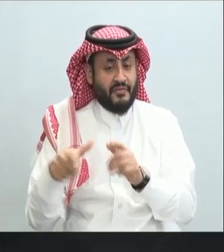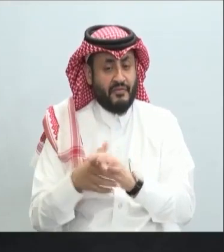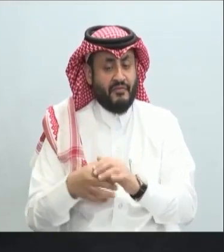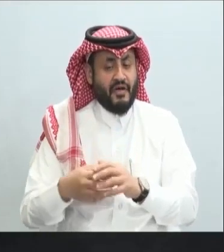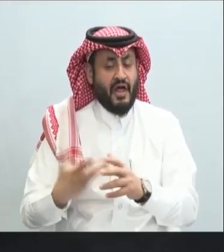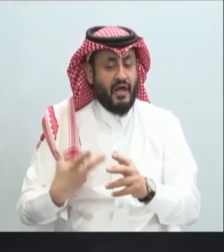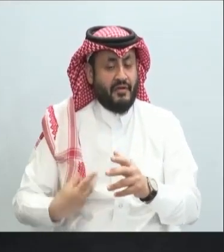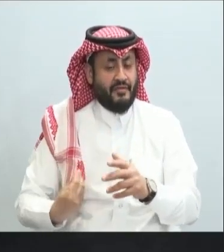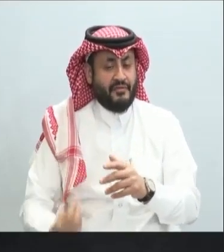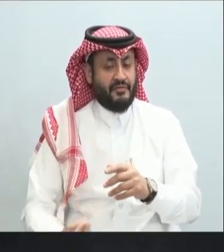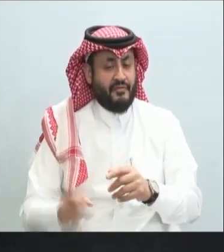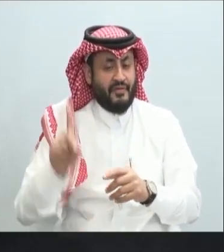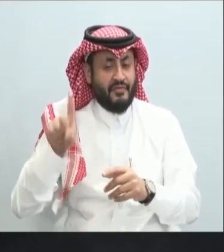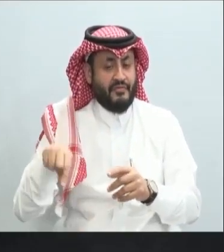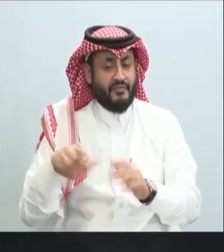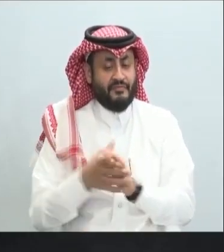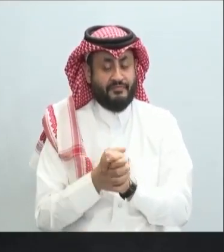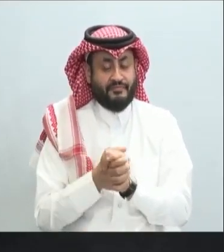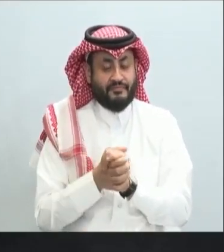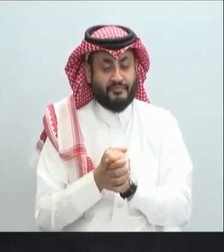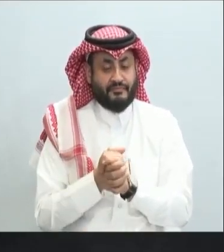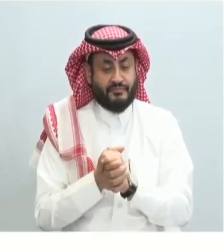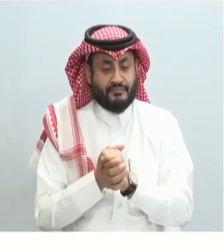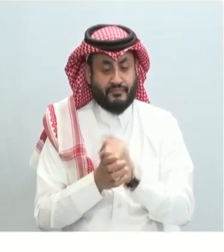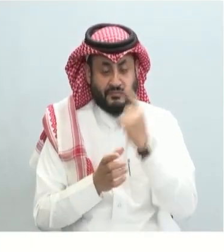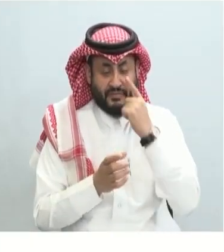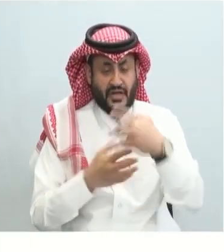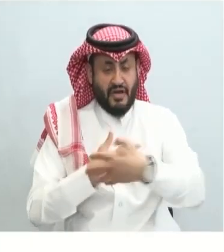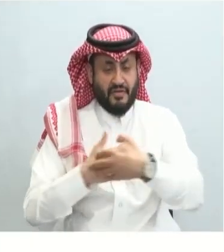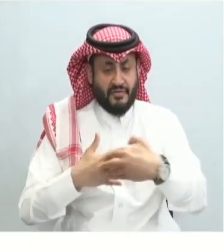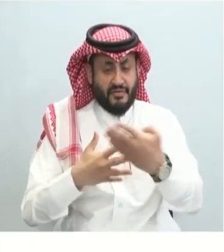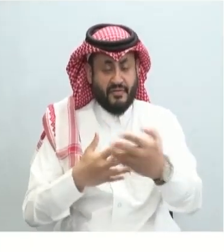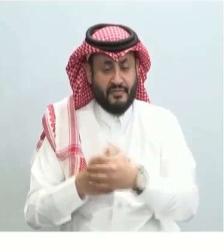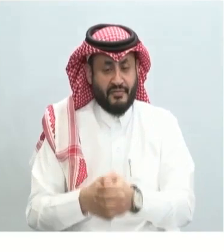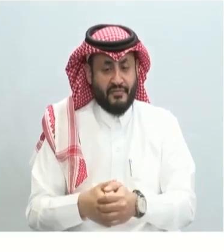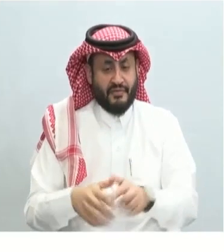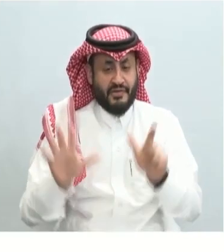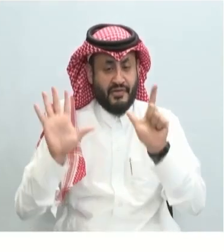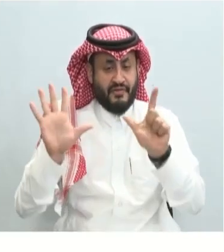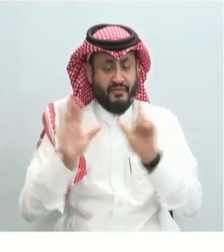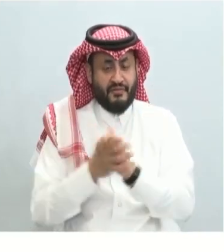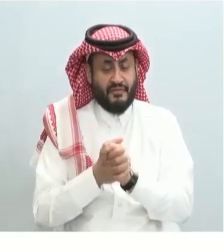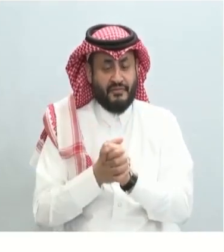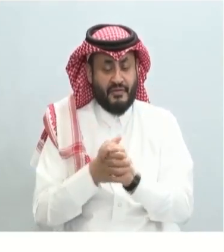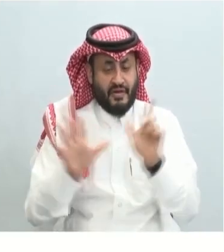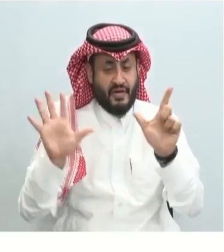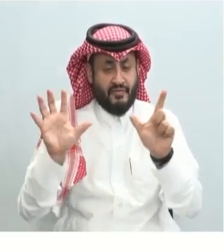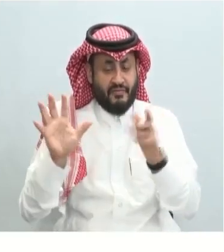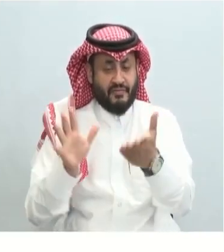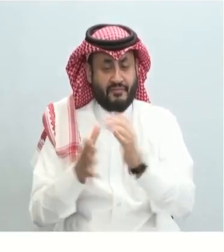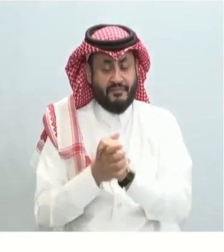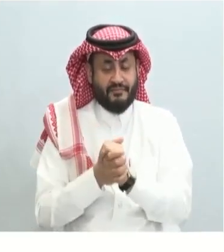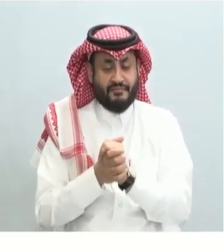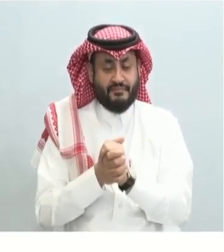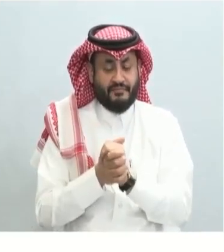favorite day. So also, we have here a list of 7 days, different 7 days, and we